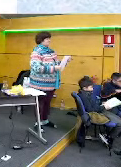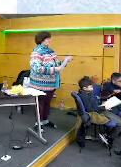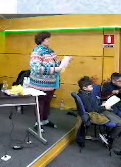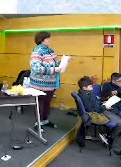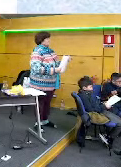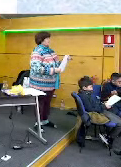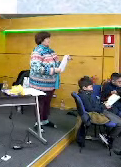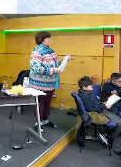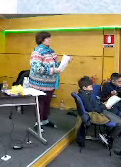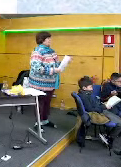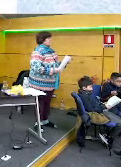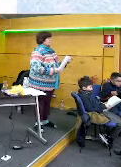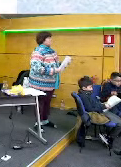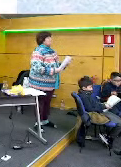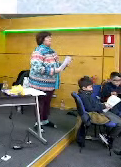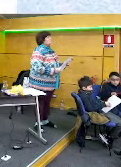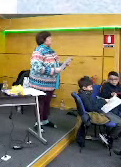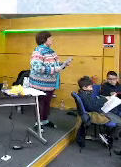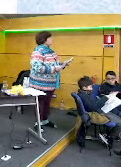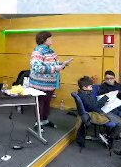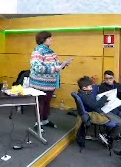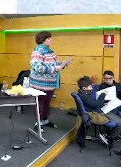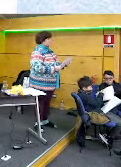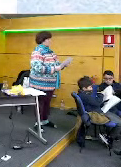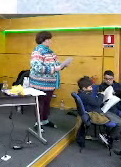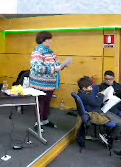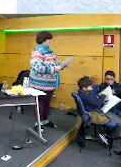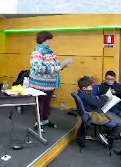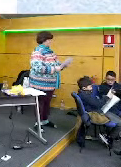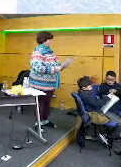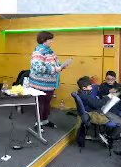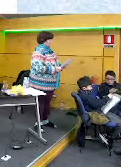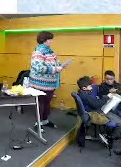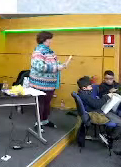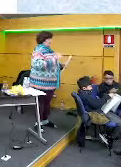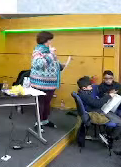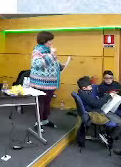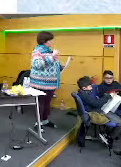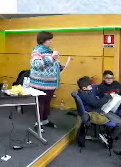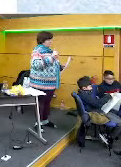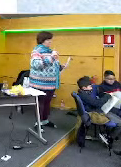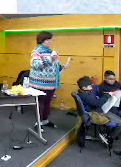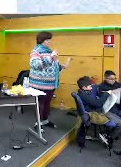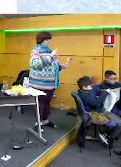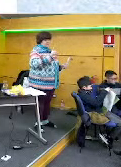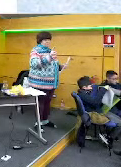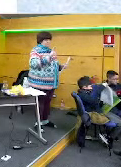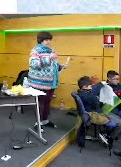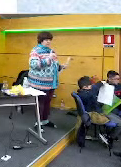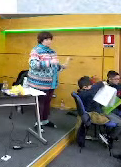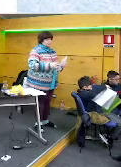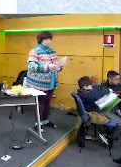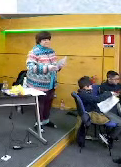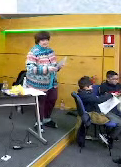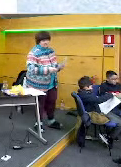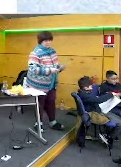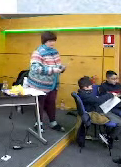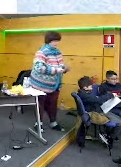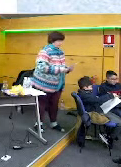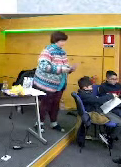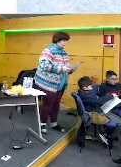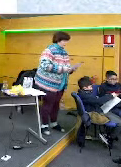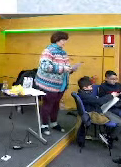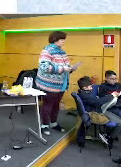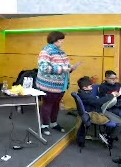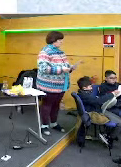Okay? Let's see if they know all the words in this one. How to say them, and if there's any words that they